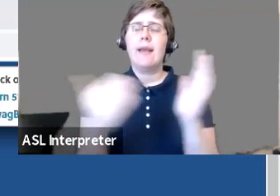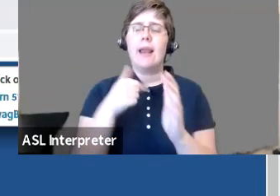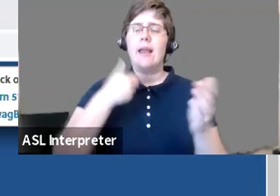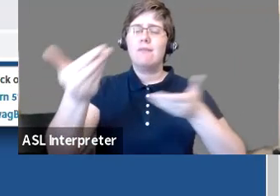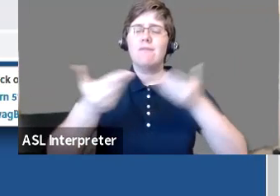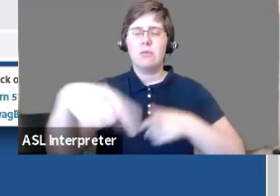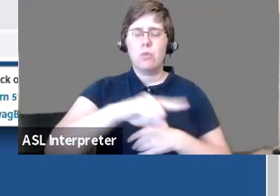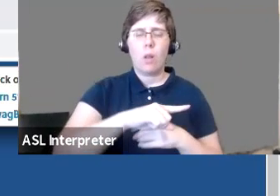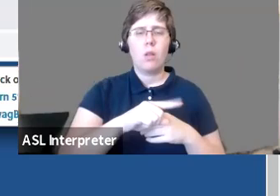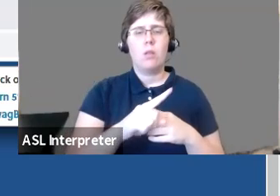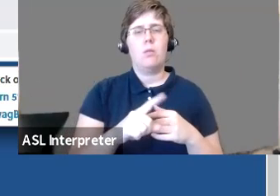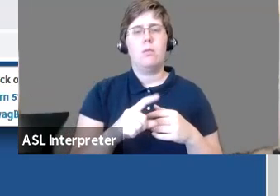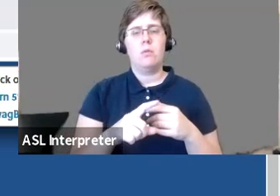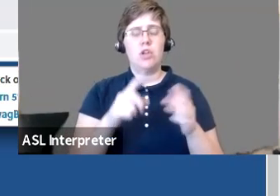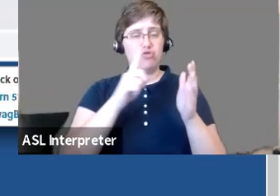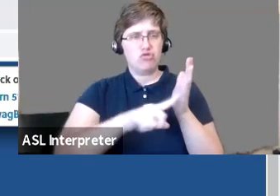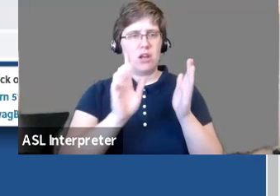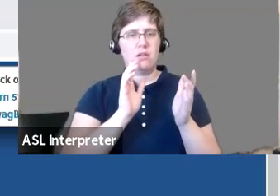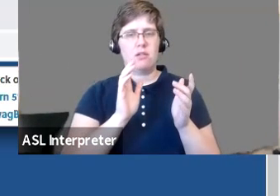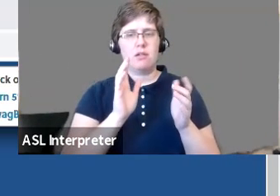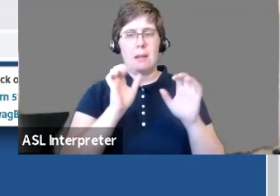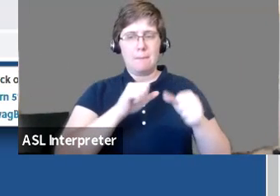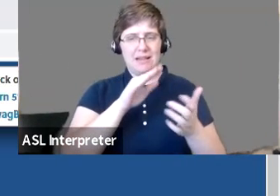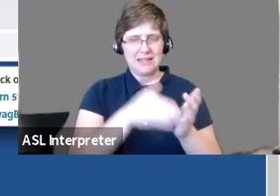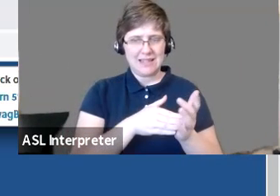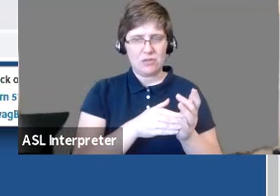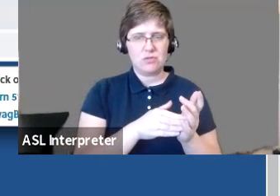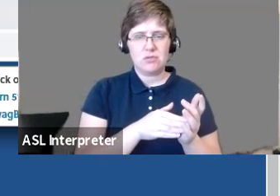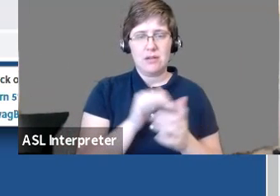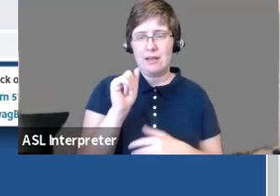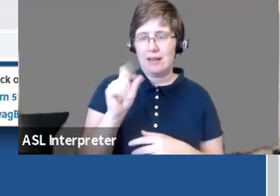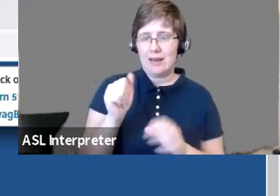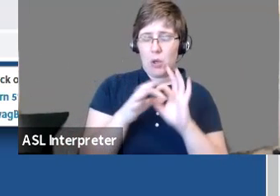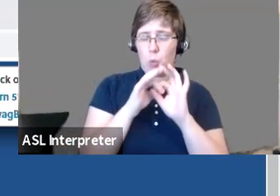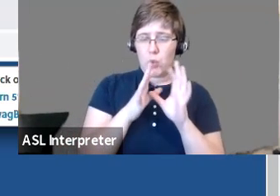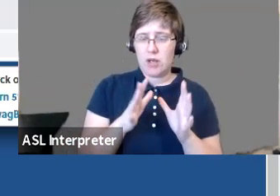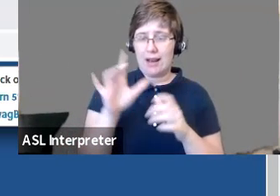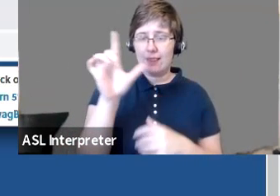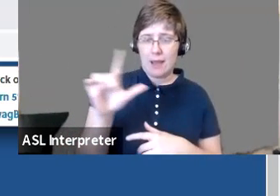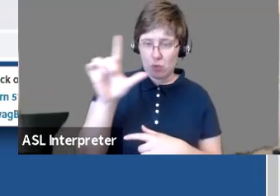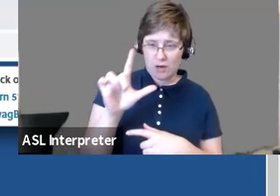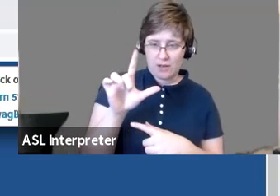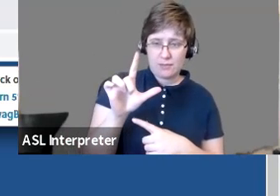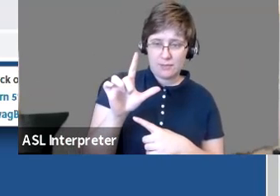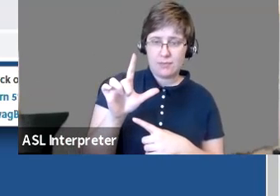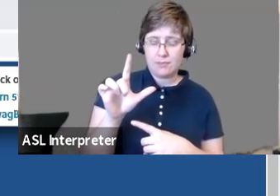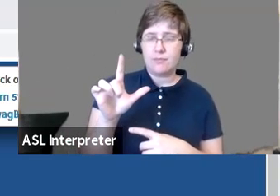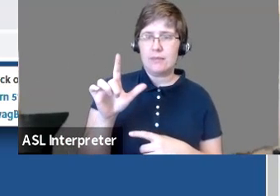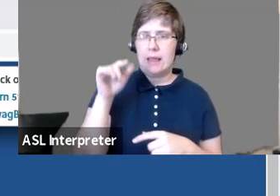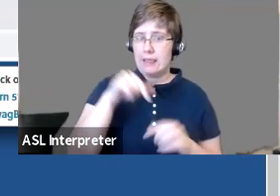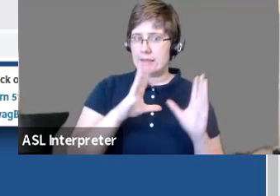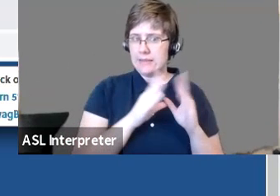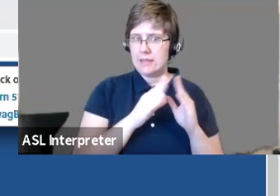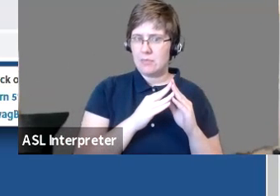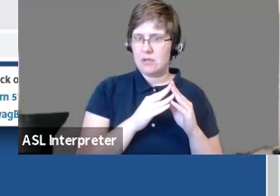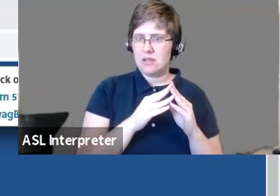people to check out the Ability Center's ADA Coordinator Library. This seminar is